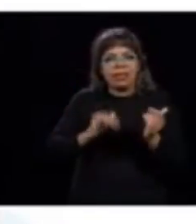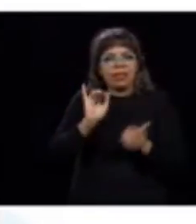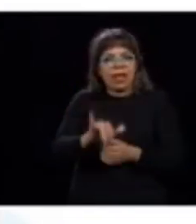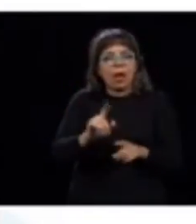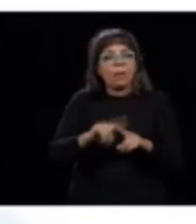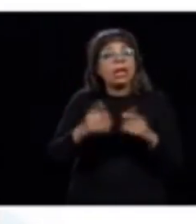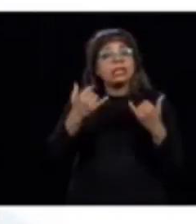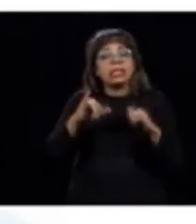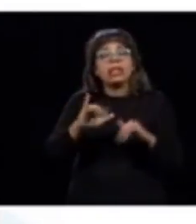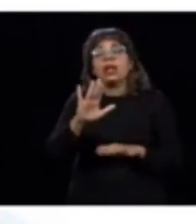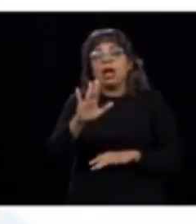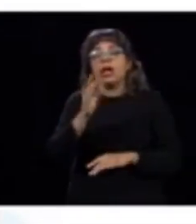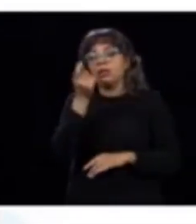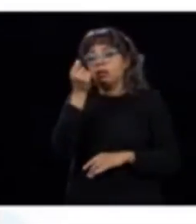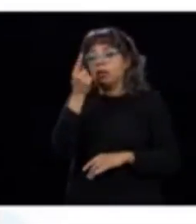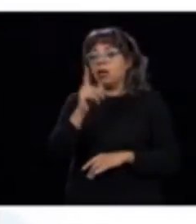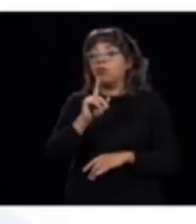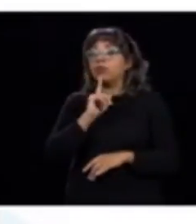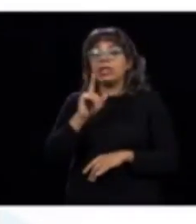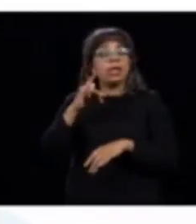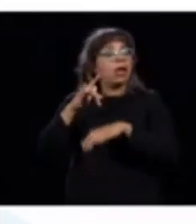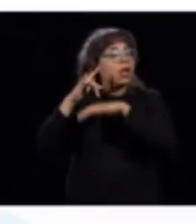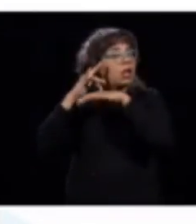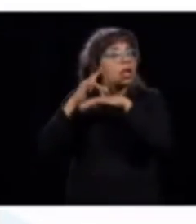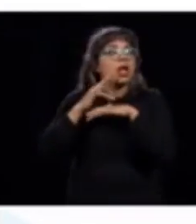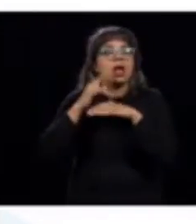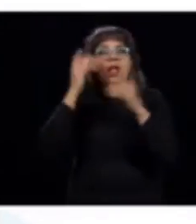I think about it every day and